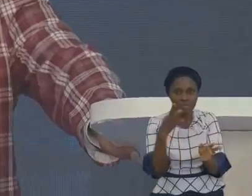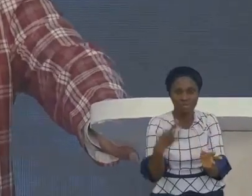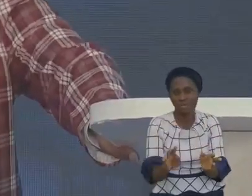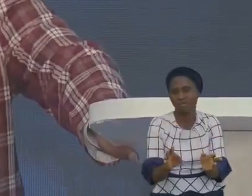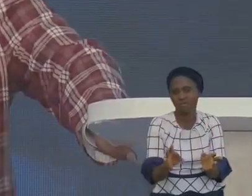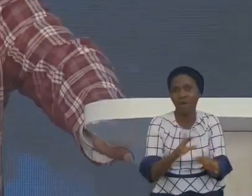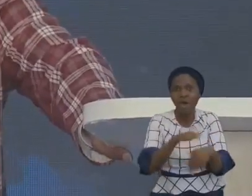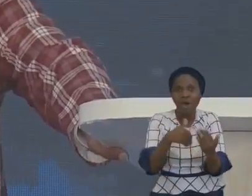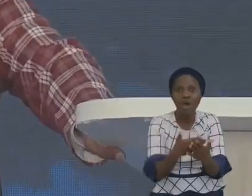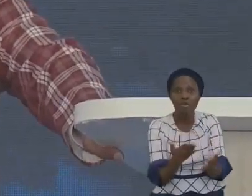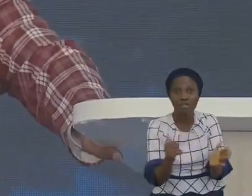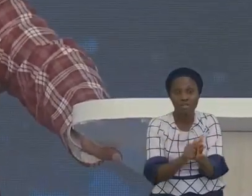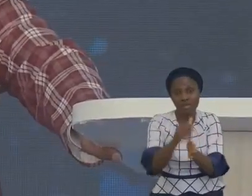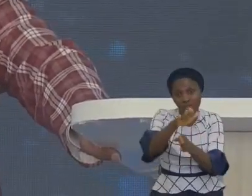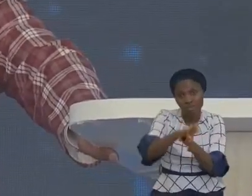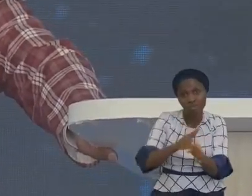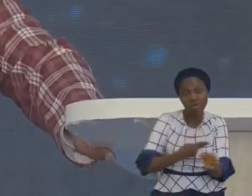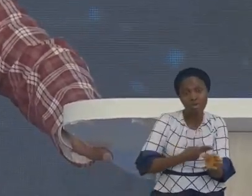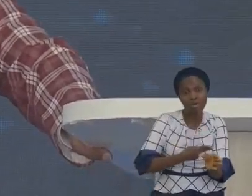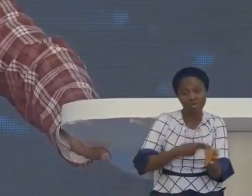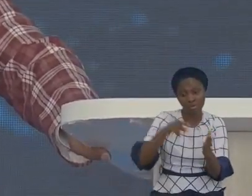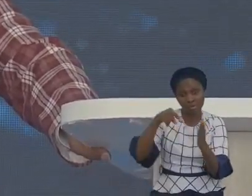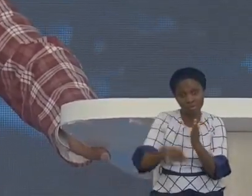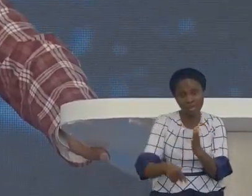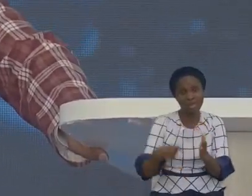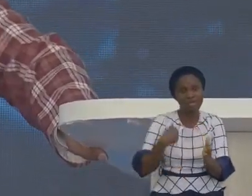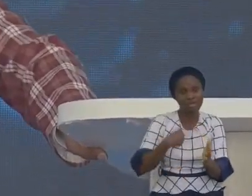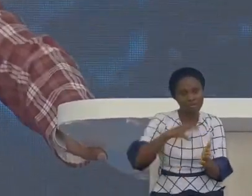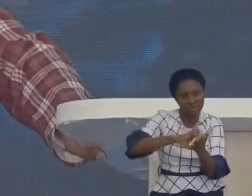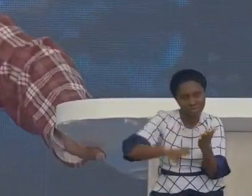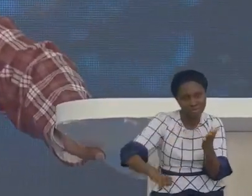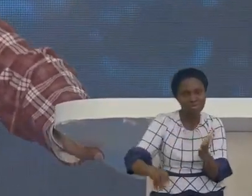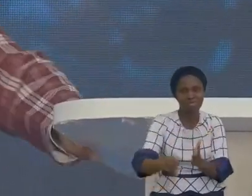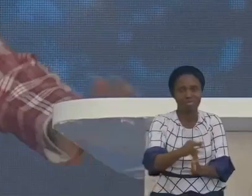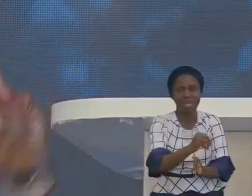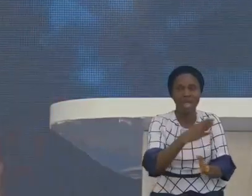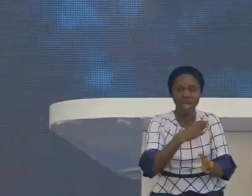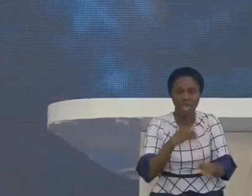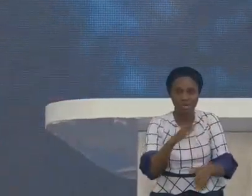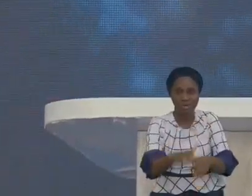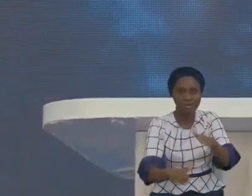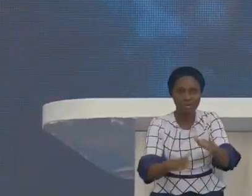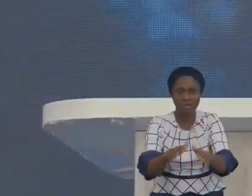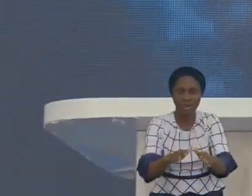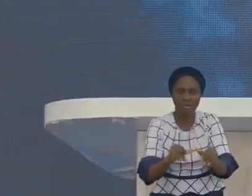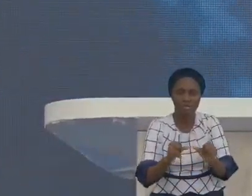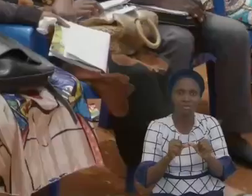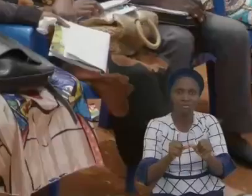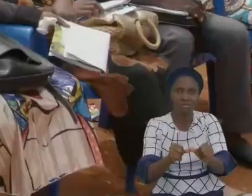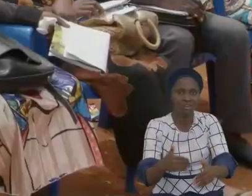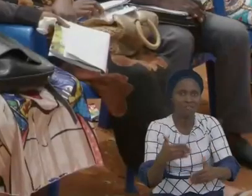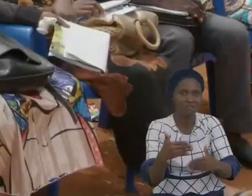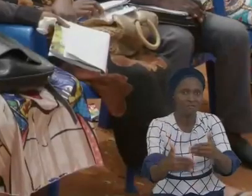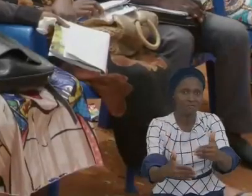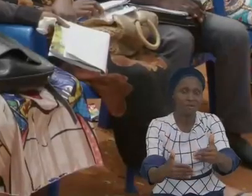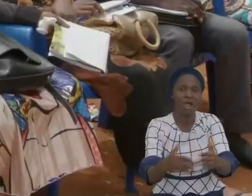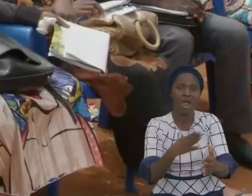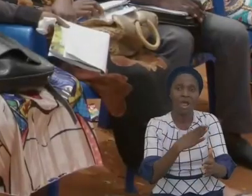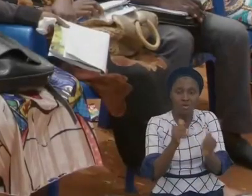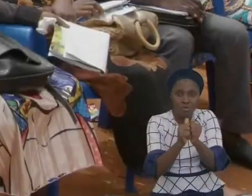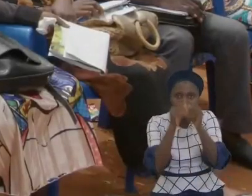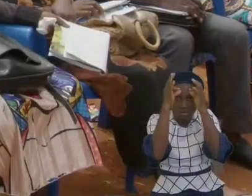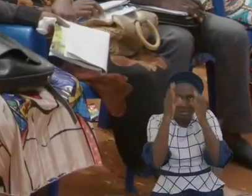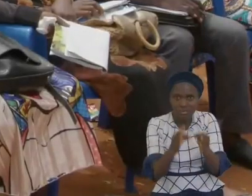forward with determination and with devotion. You'll get up in Jesus' name.